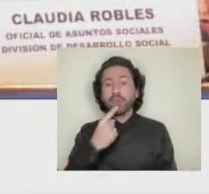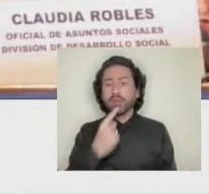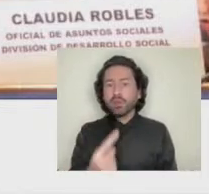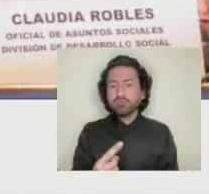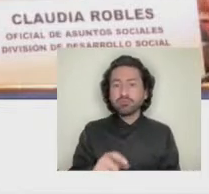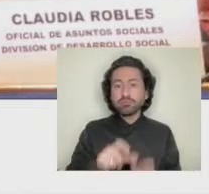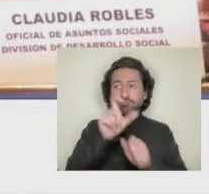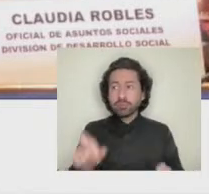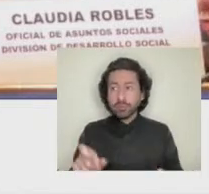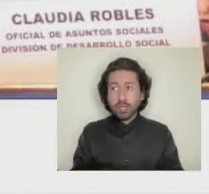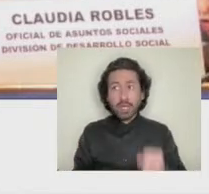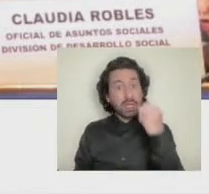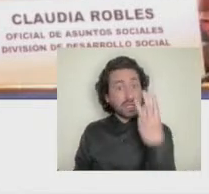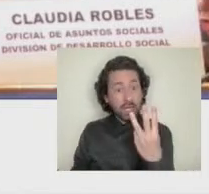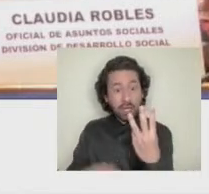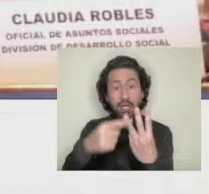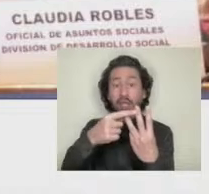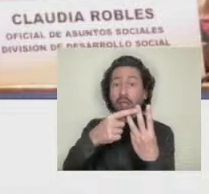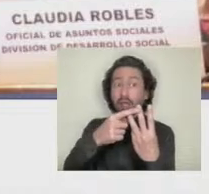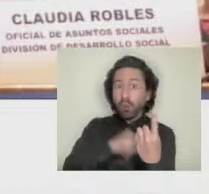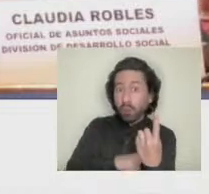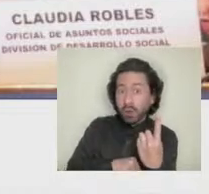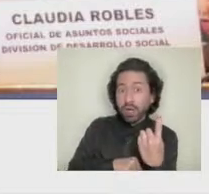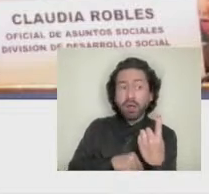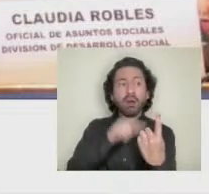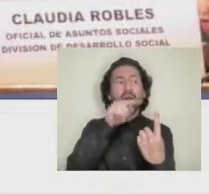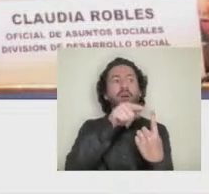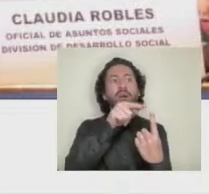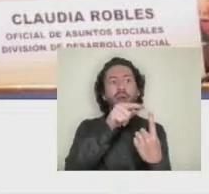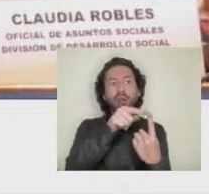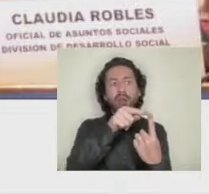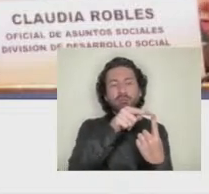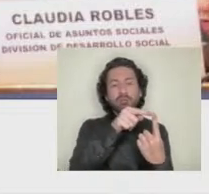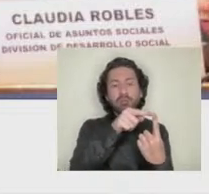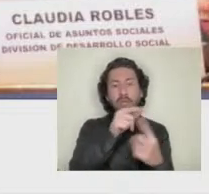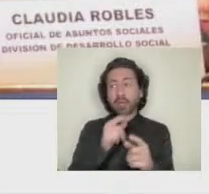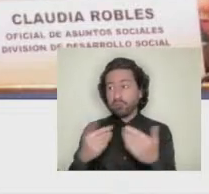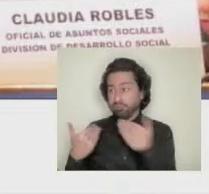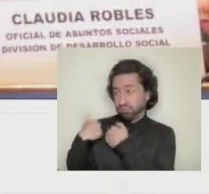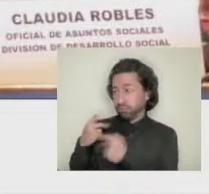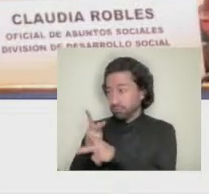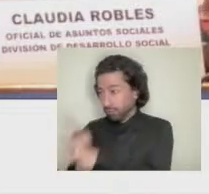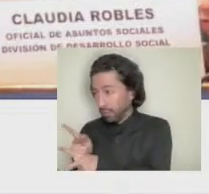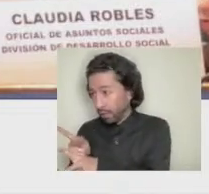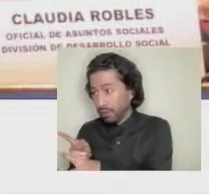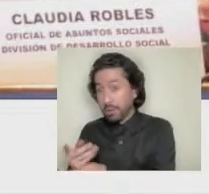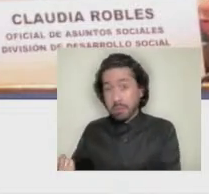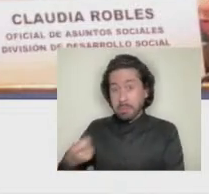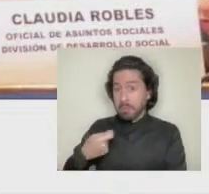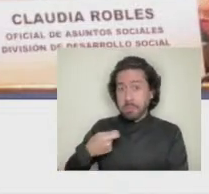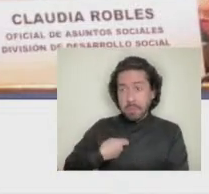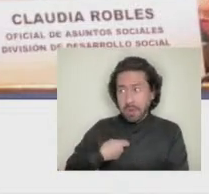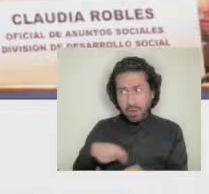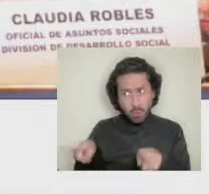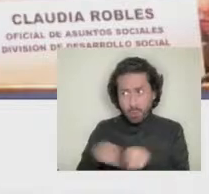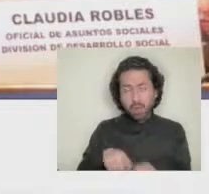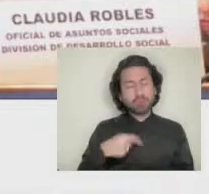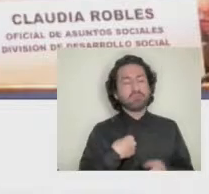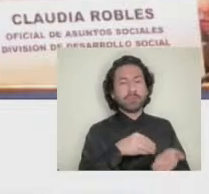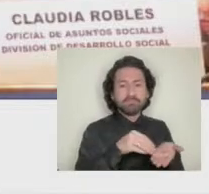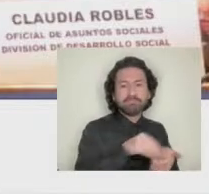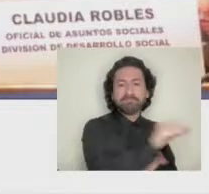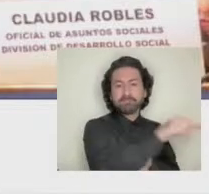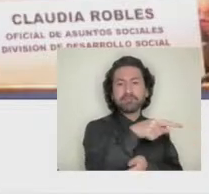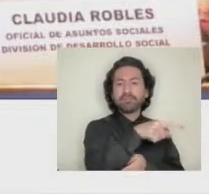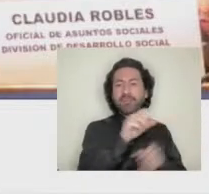than a third of women that provide care in a paid and unpaid manner are actually contributing to the pension system. And that